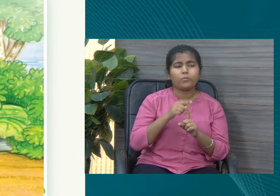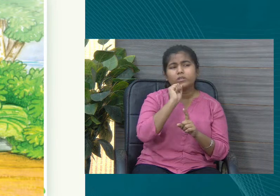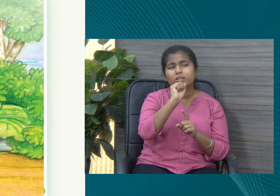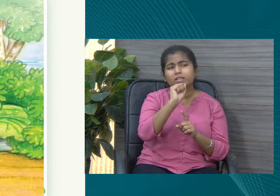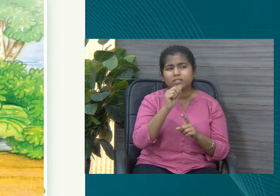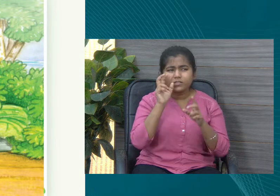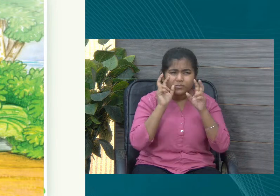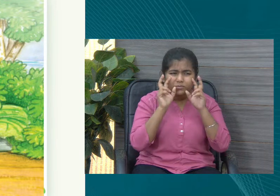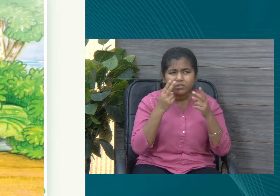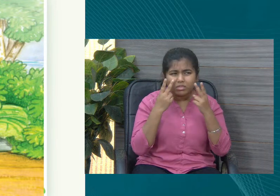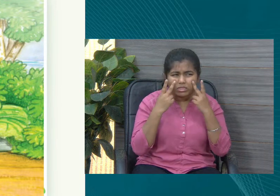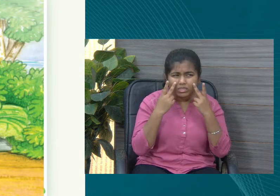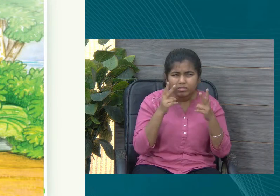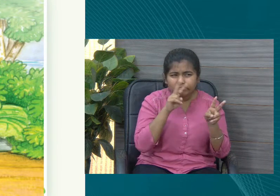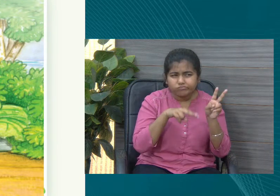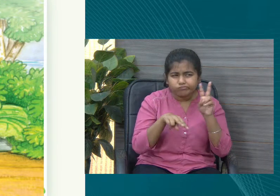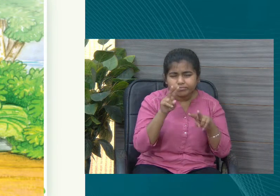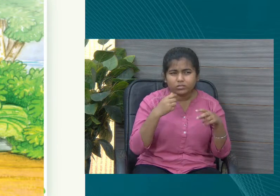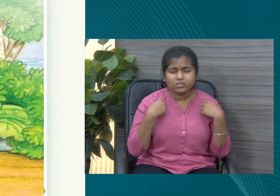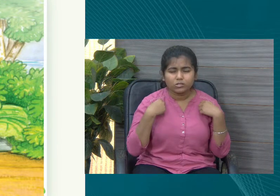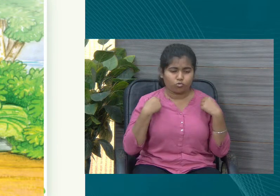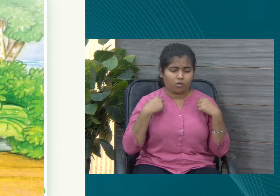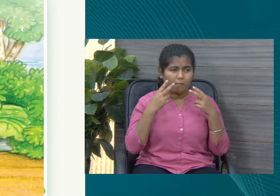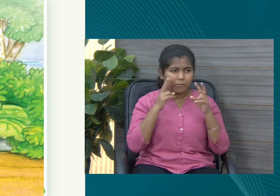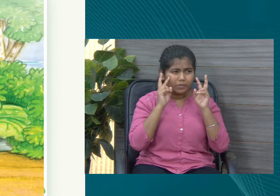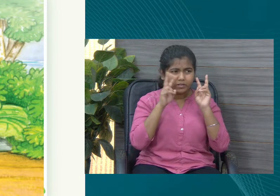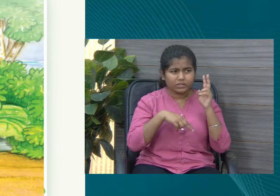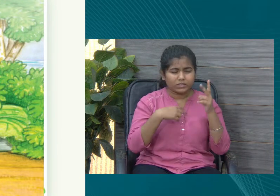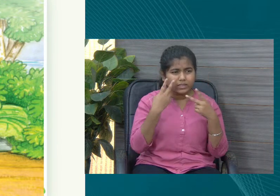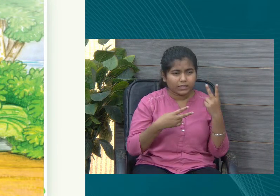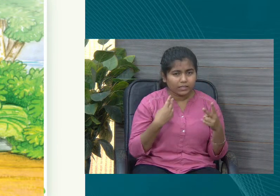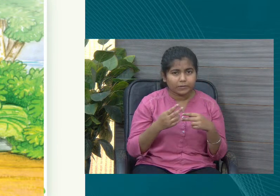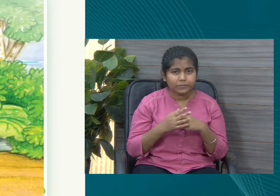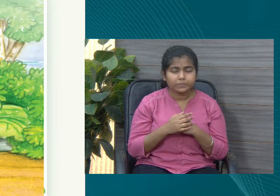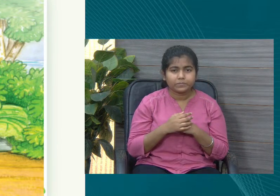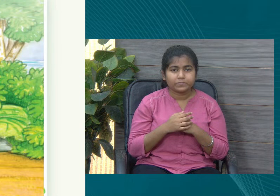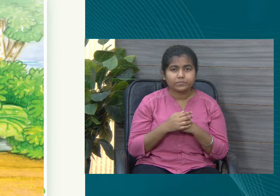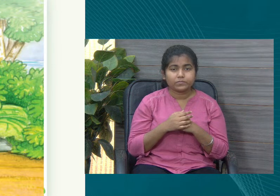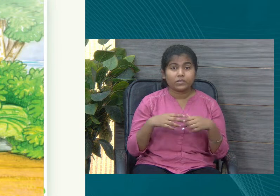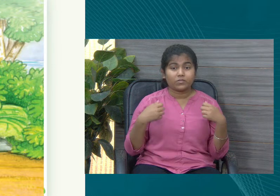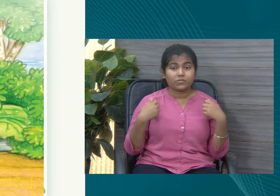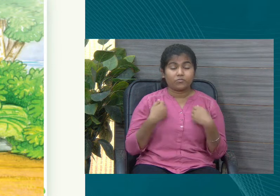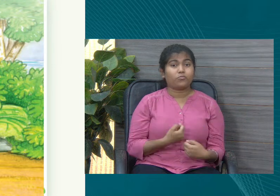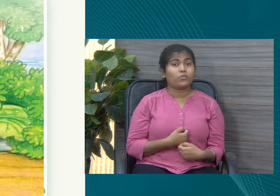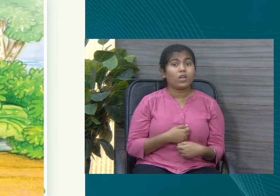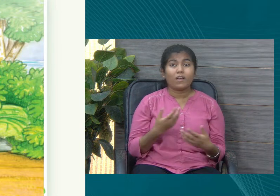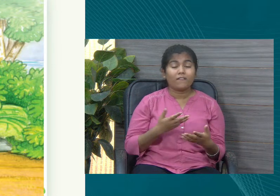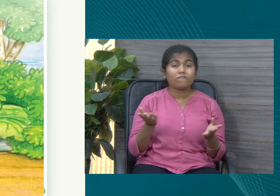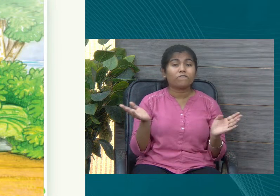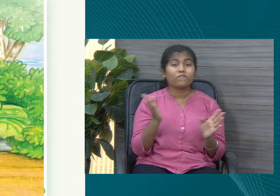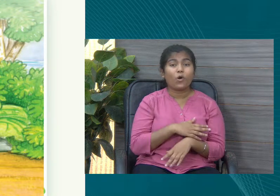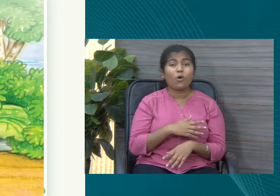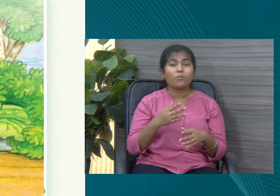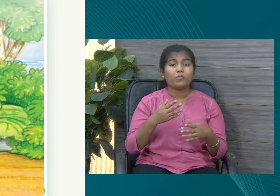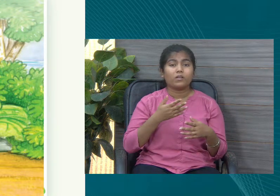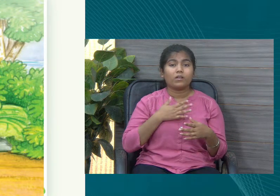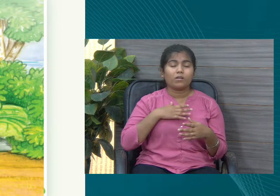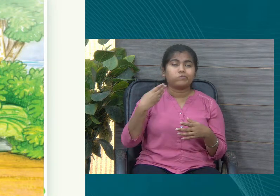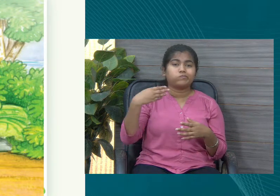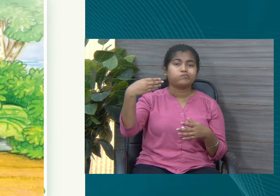Yes, what kind of clothes is he wearing? Cloth, we can say. He is wearing the clothes made of leaves only.